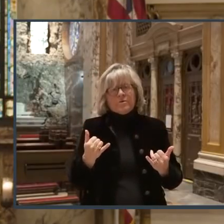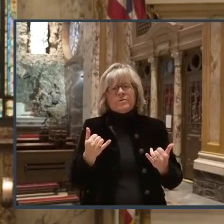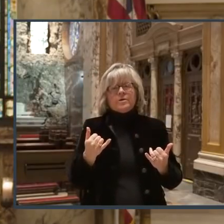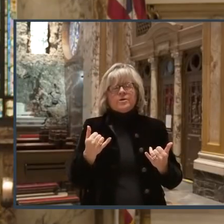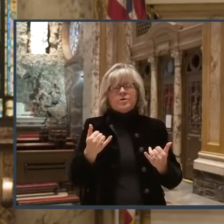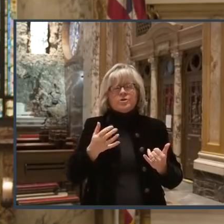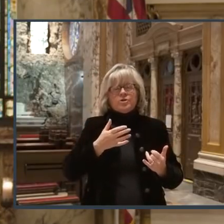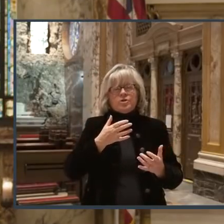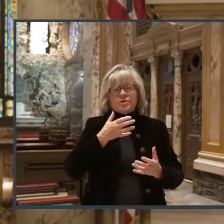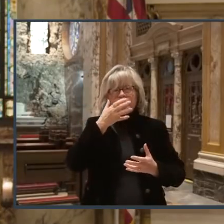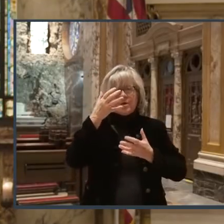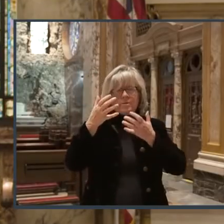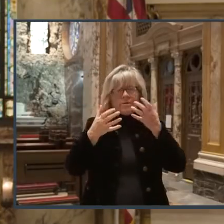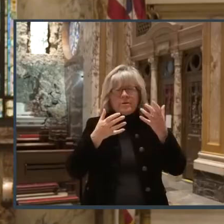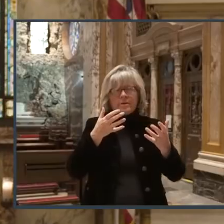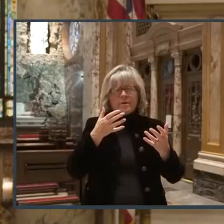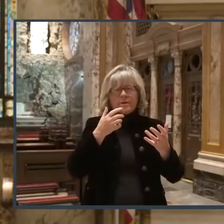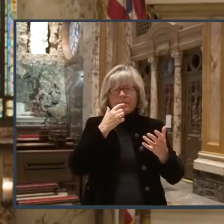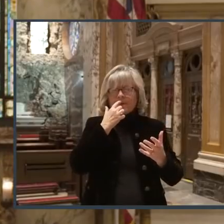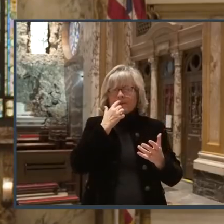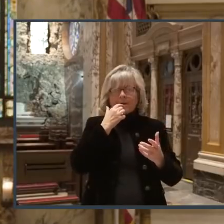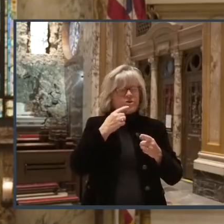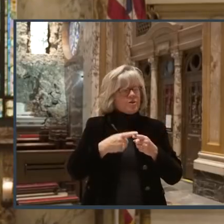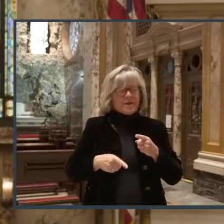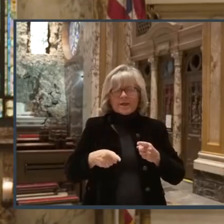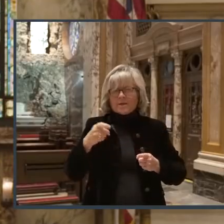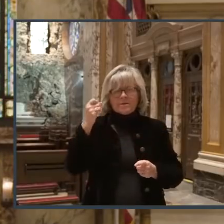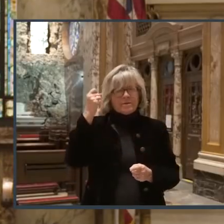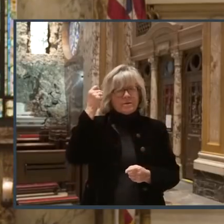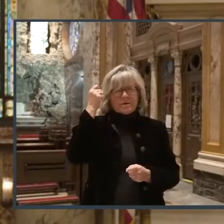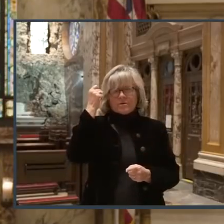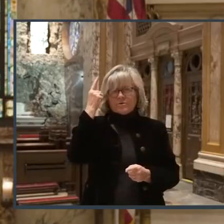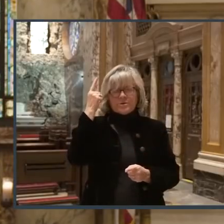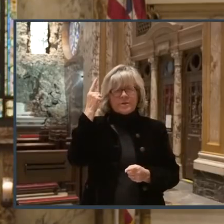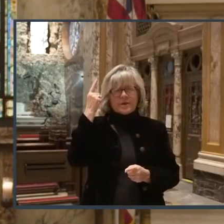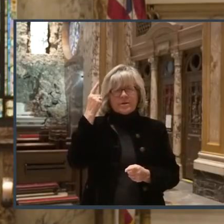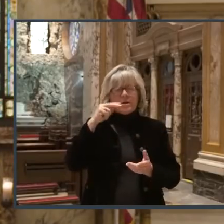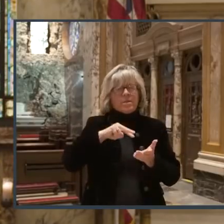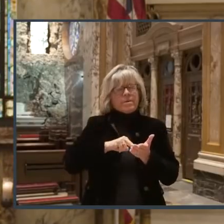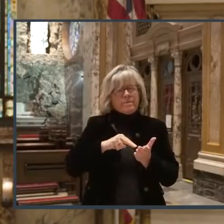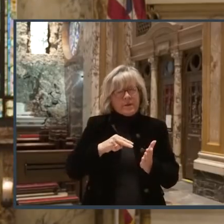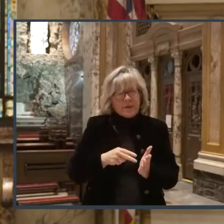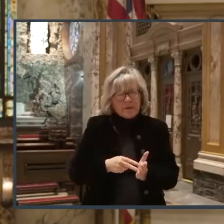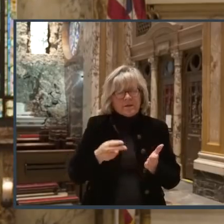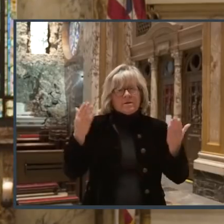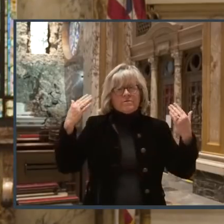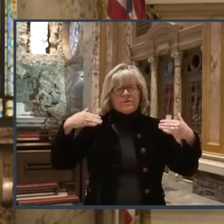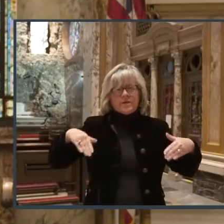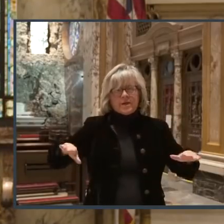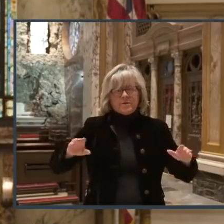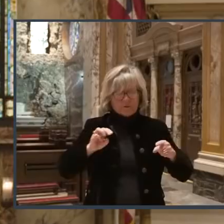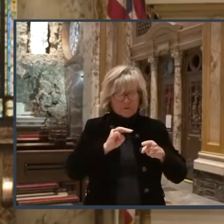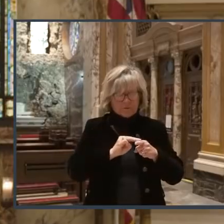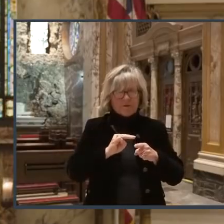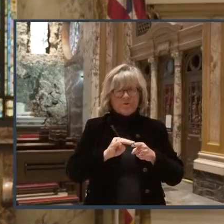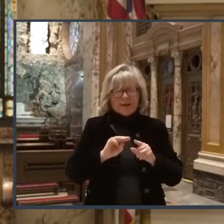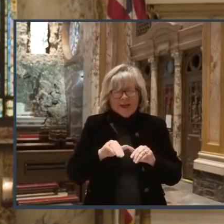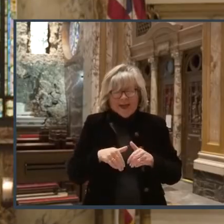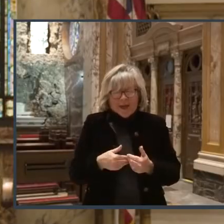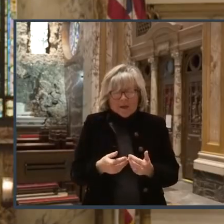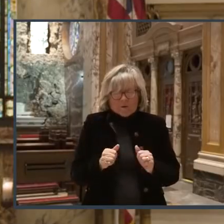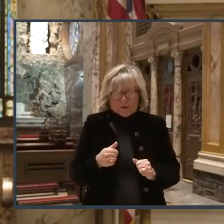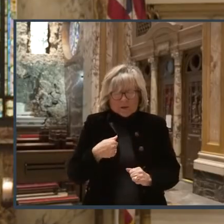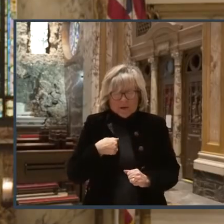is startled and cannot comprehend the meaning of the angel's greeting and message. How can she